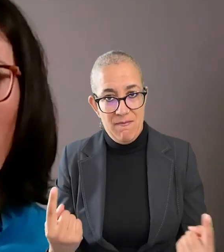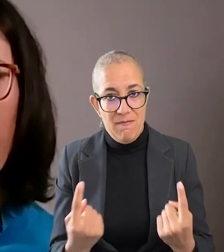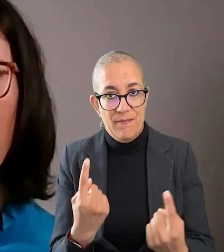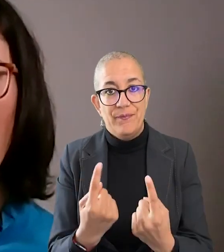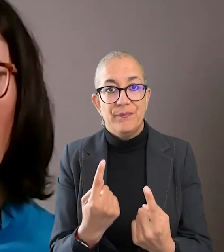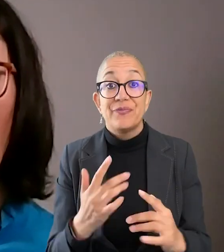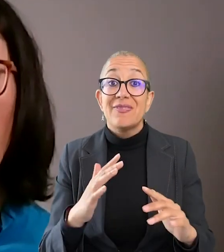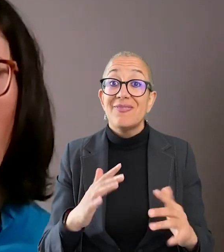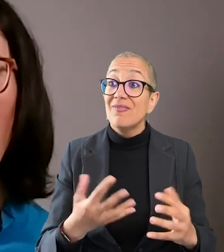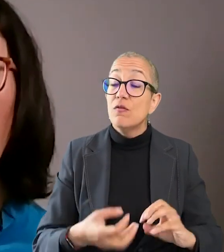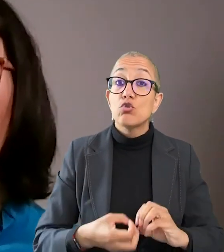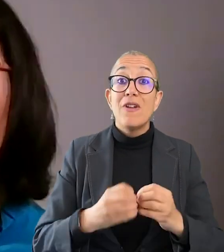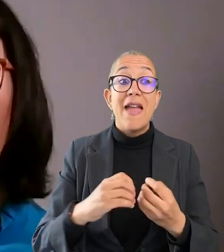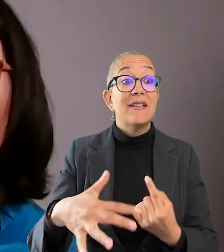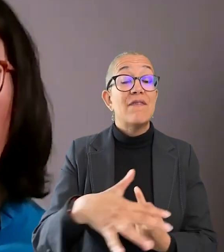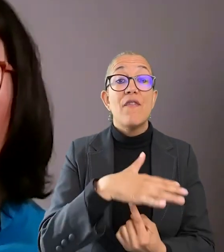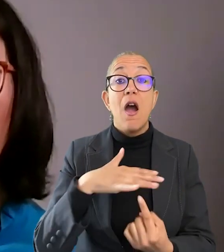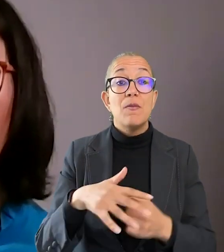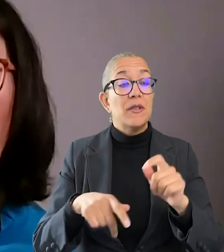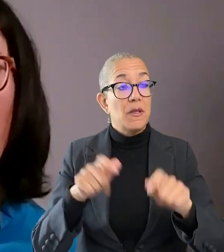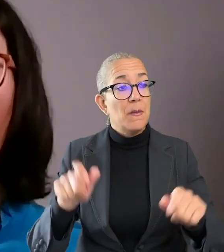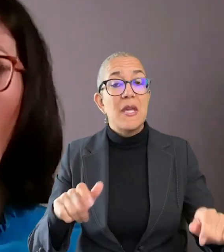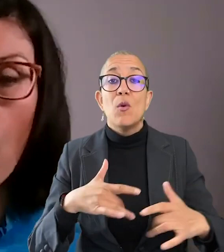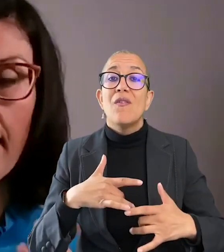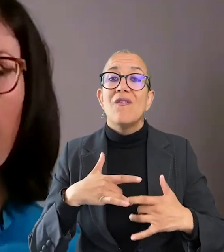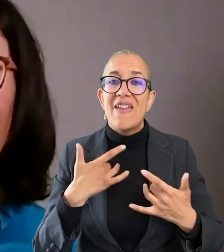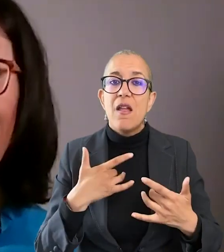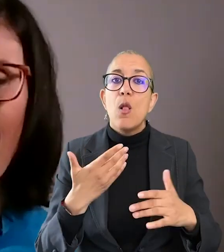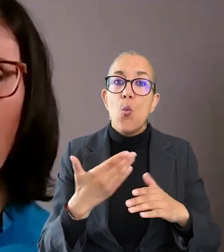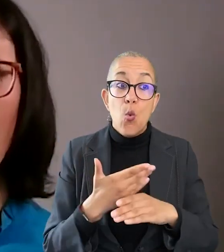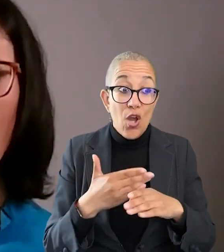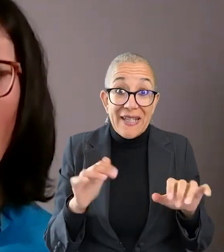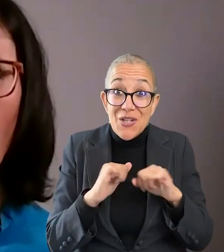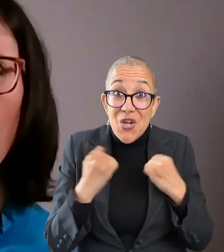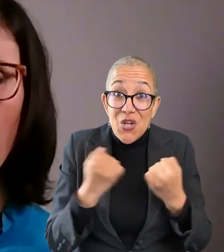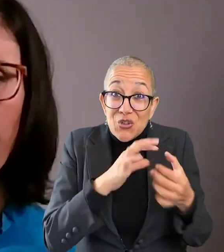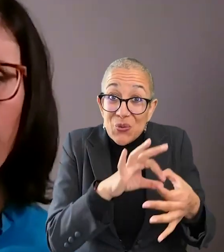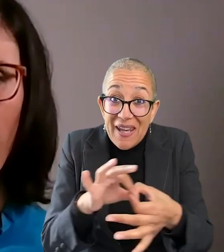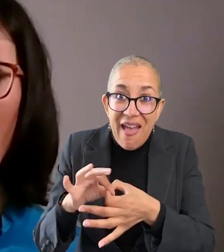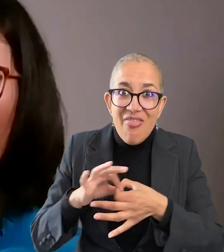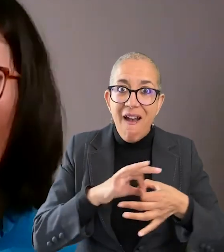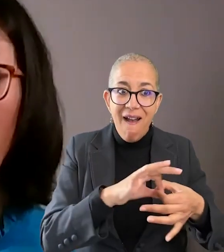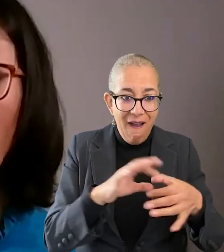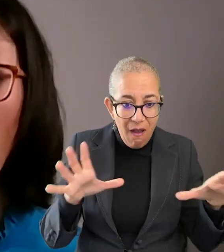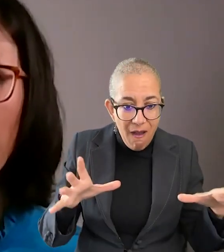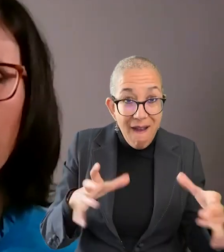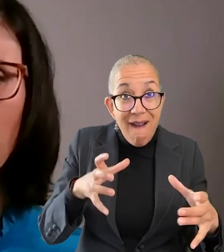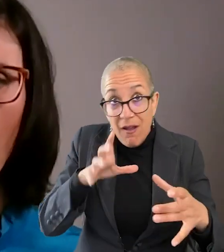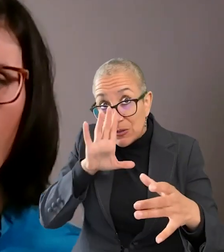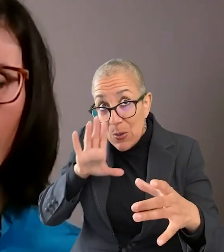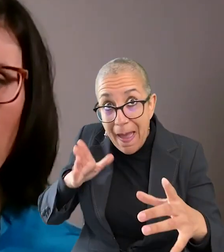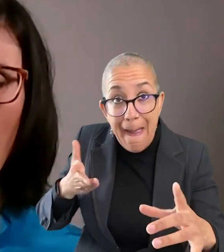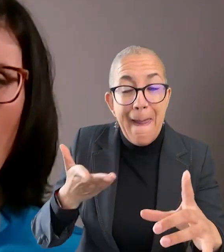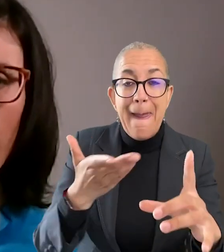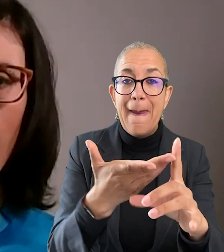you create an environment where people feel that they are working together towards a greater aim, where they have that great sense